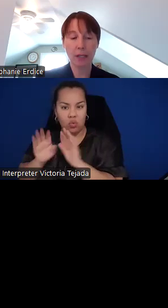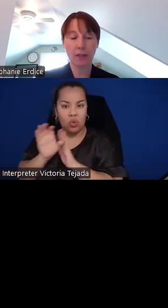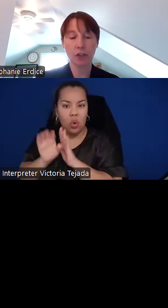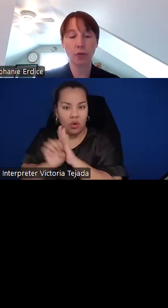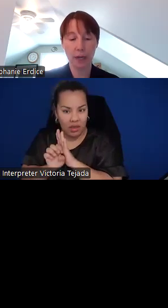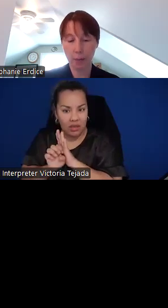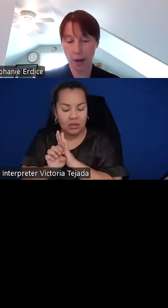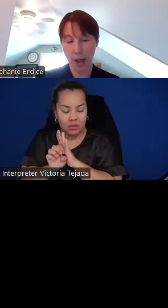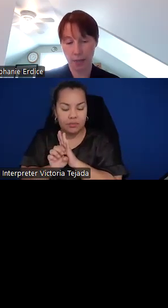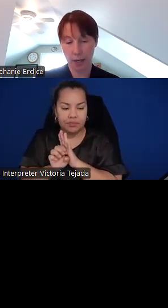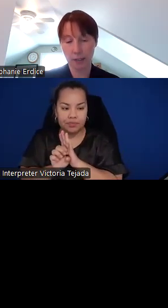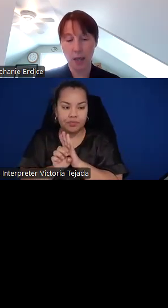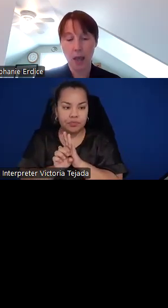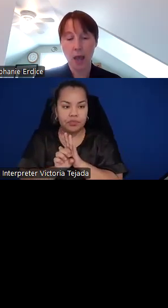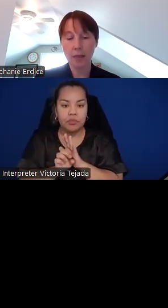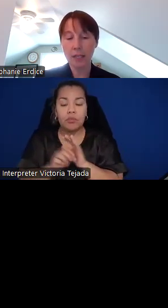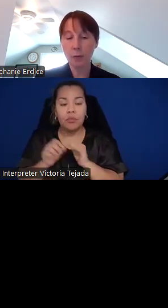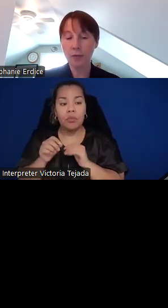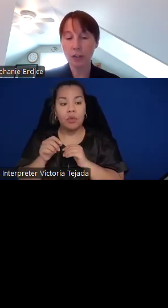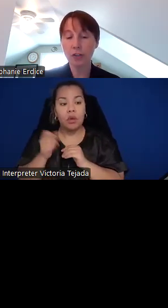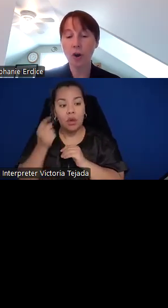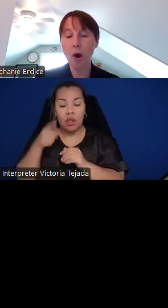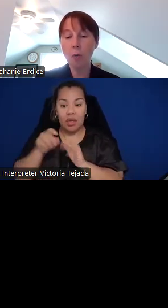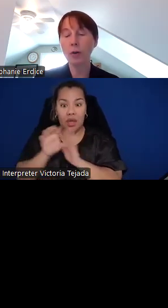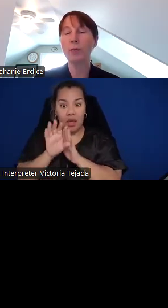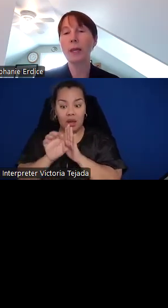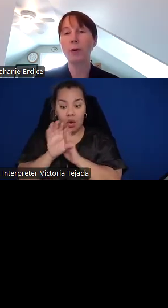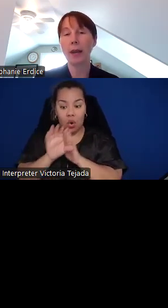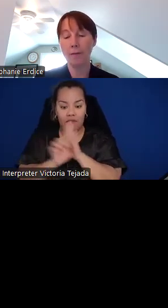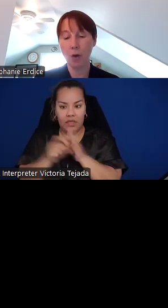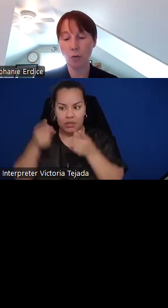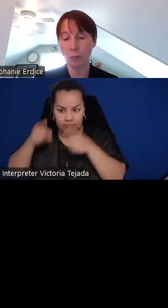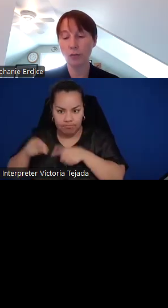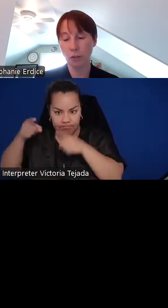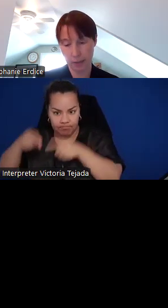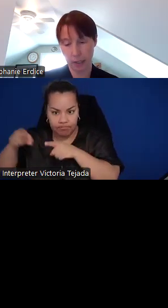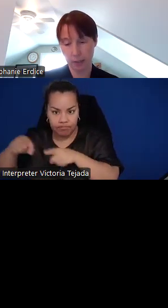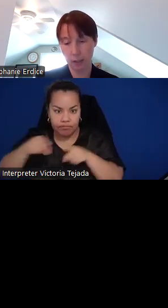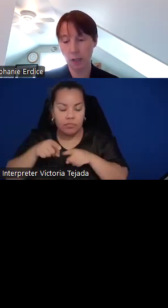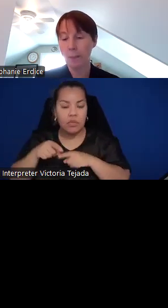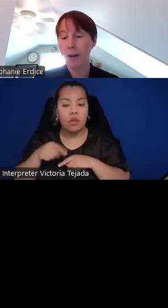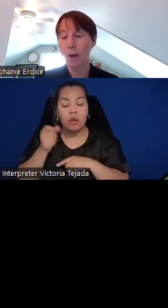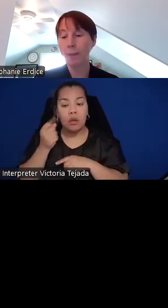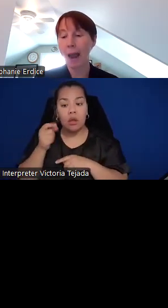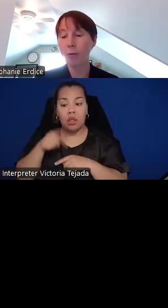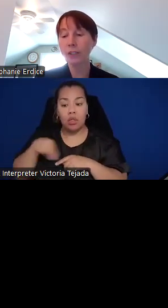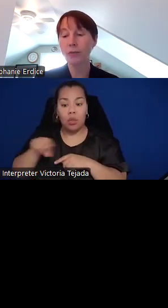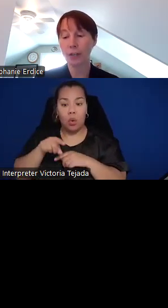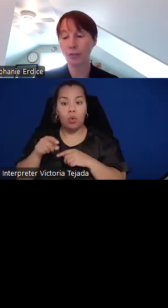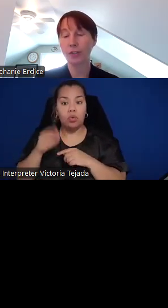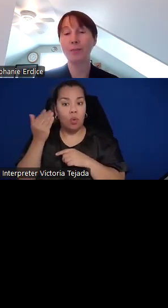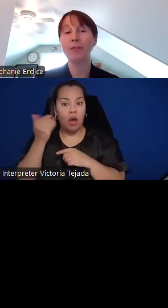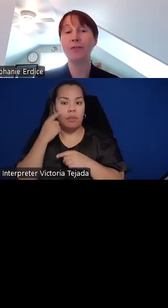various jobs have these agreed upon ethics, and these professions all work with people that have vulnerable circumstances where